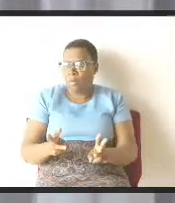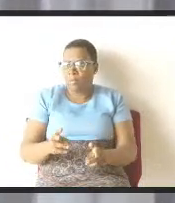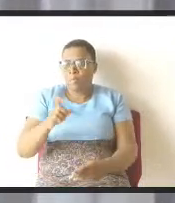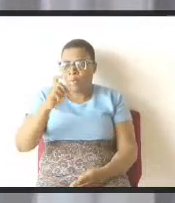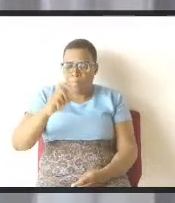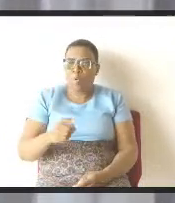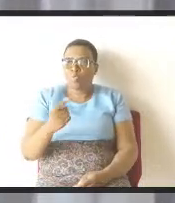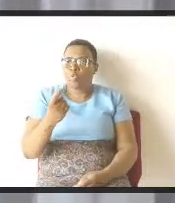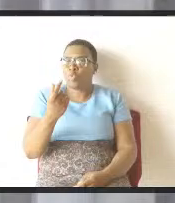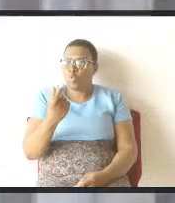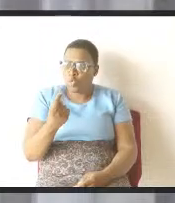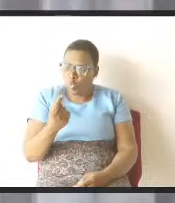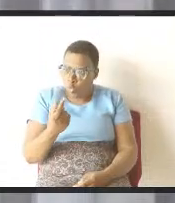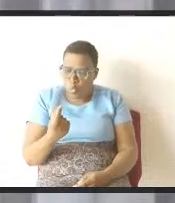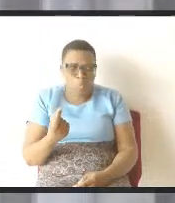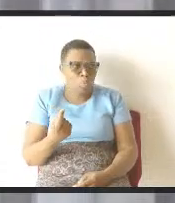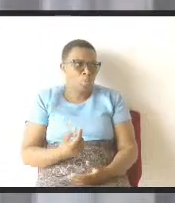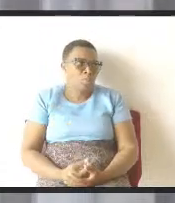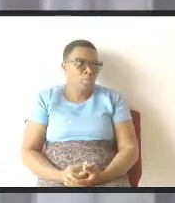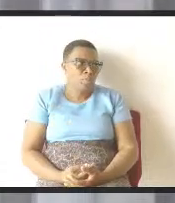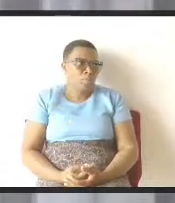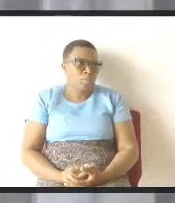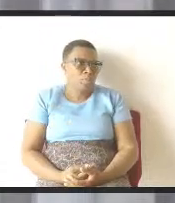You have to get up,